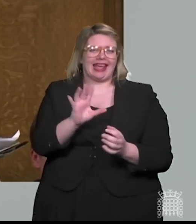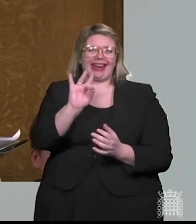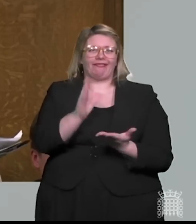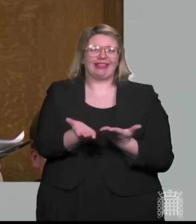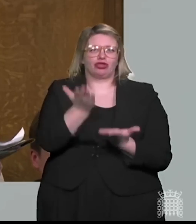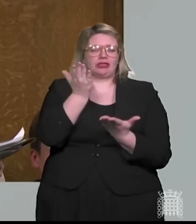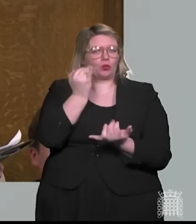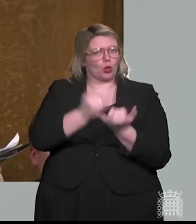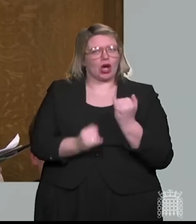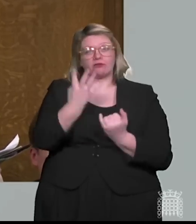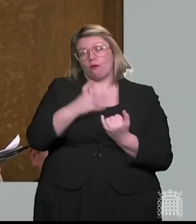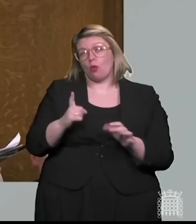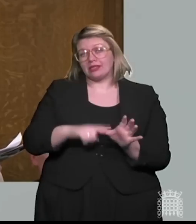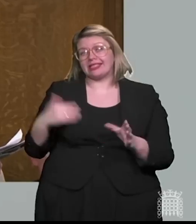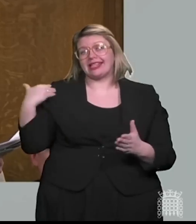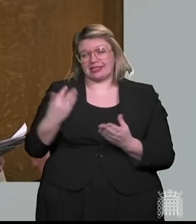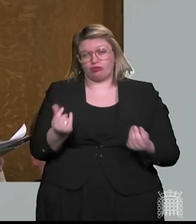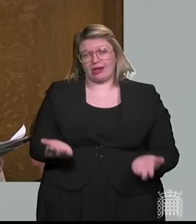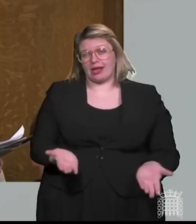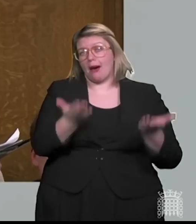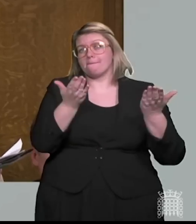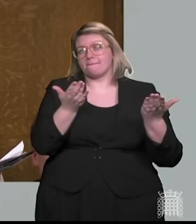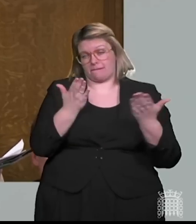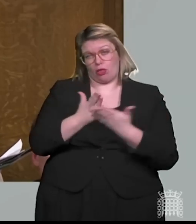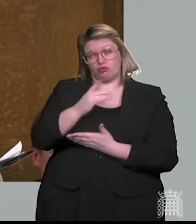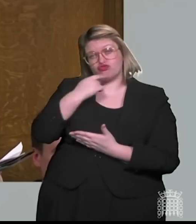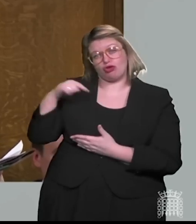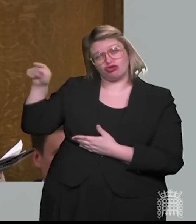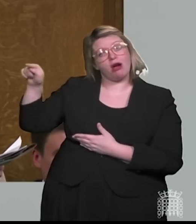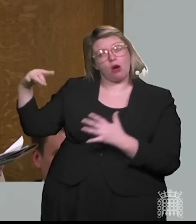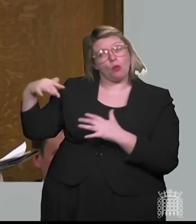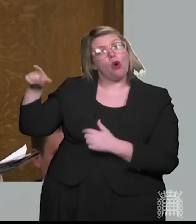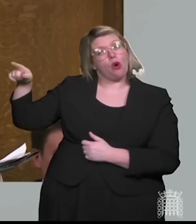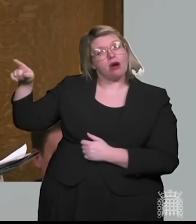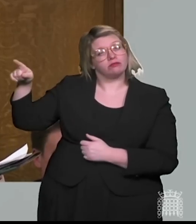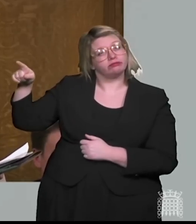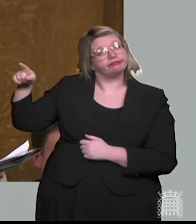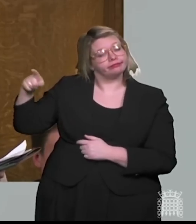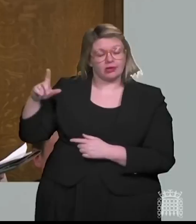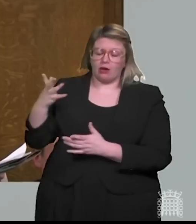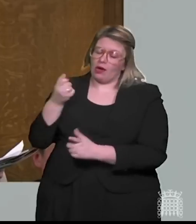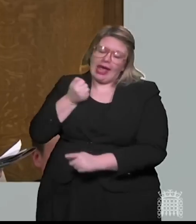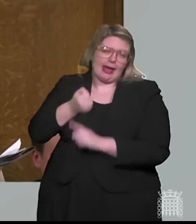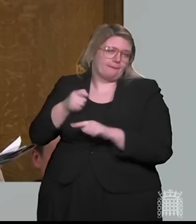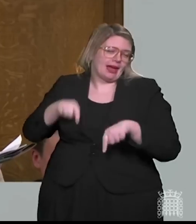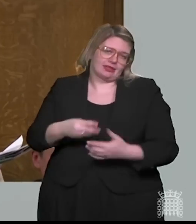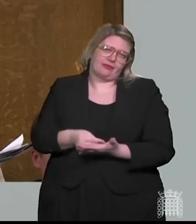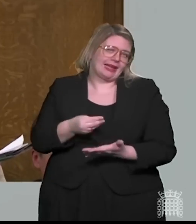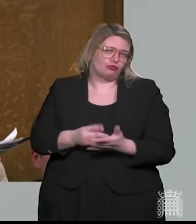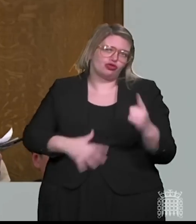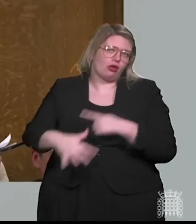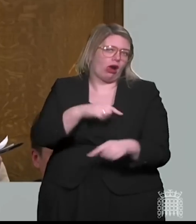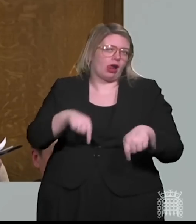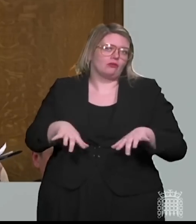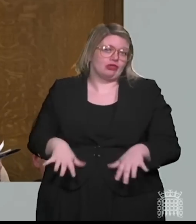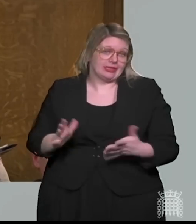inflation for 40 years. The challenges those events have placed on the public finances have been extraordinary, and